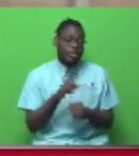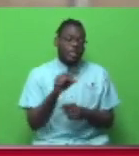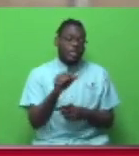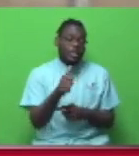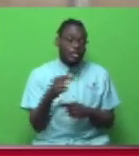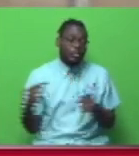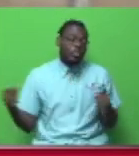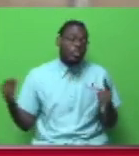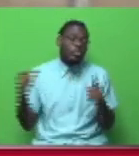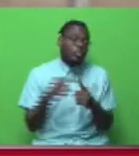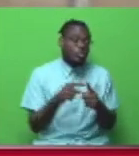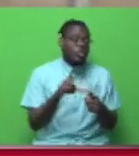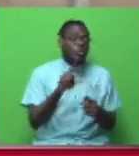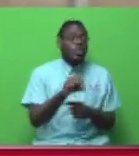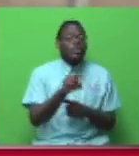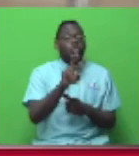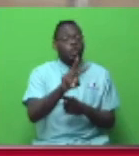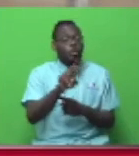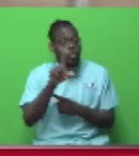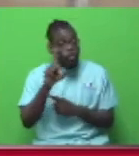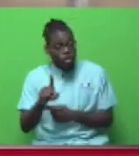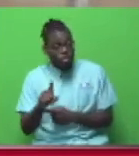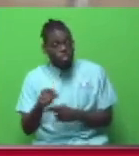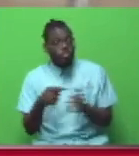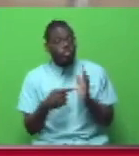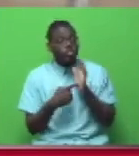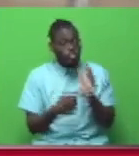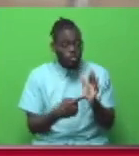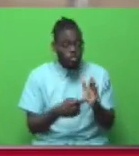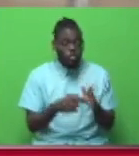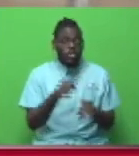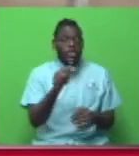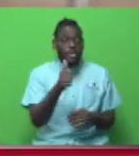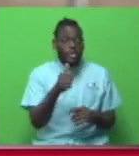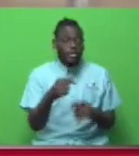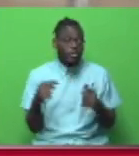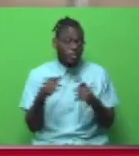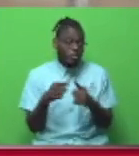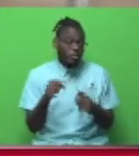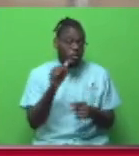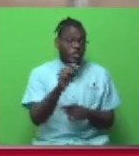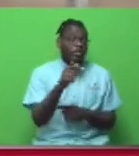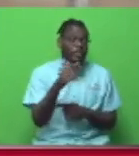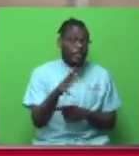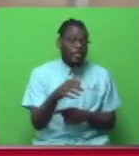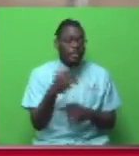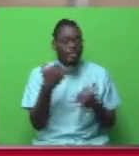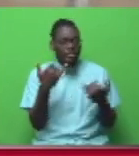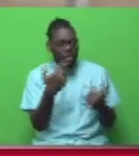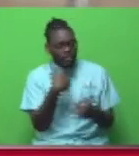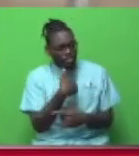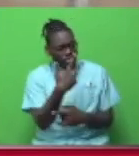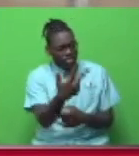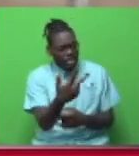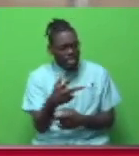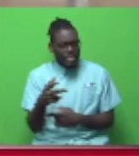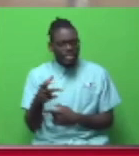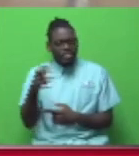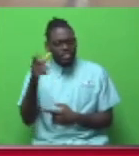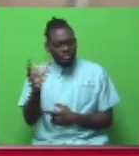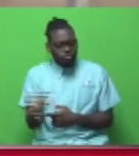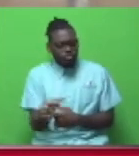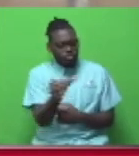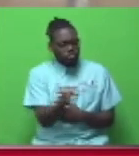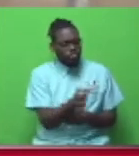period 2010 to 2015, the three separated ministries incurred expenditure in the sum